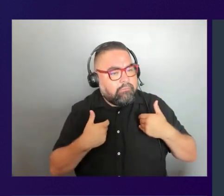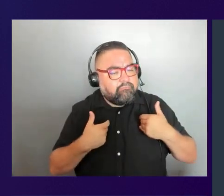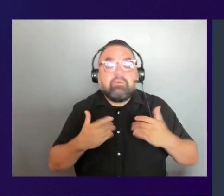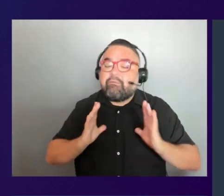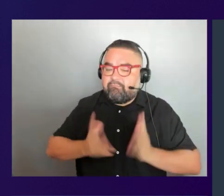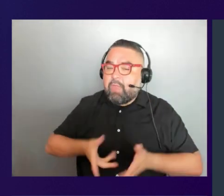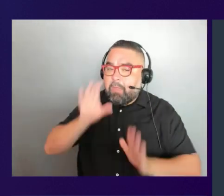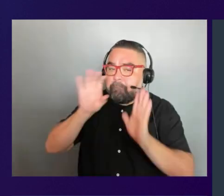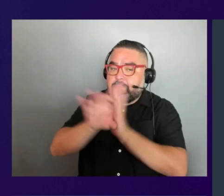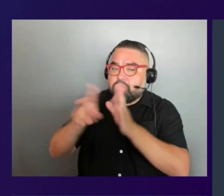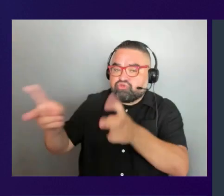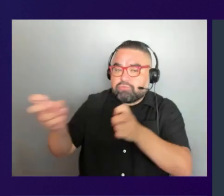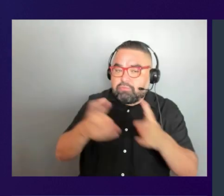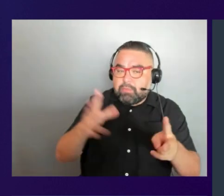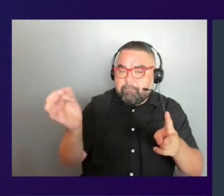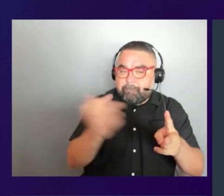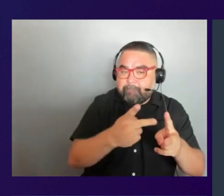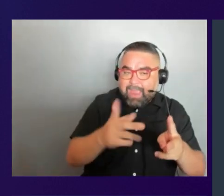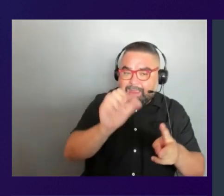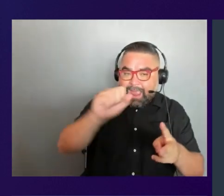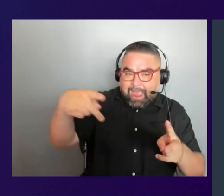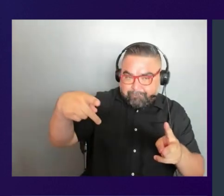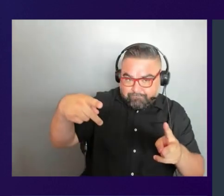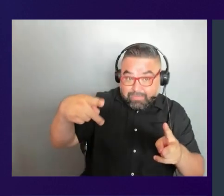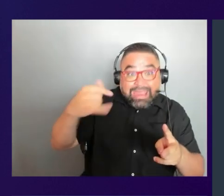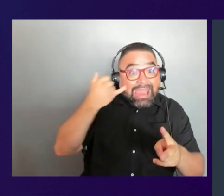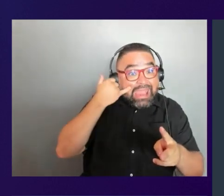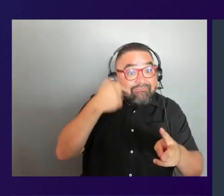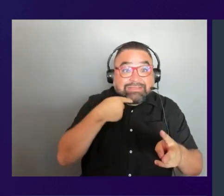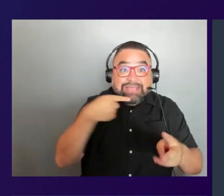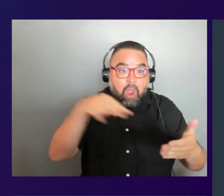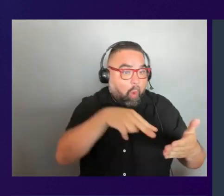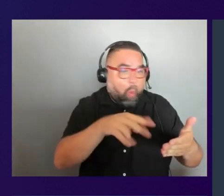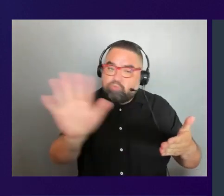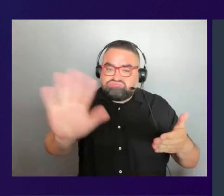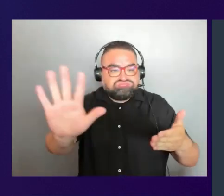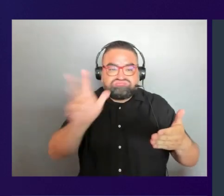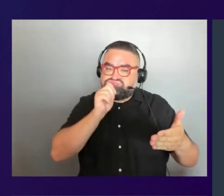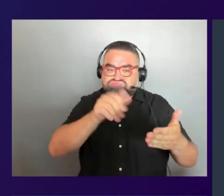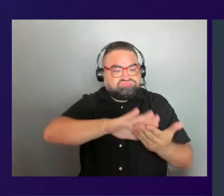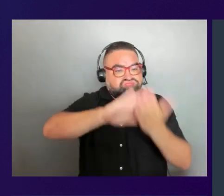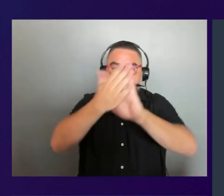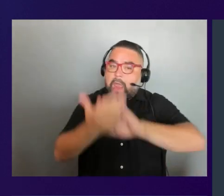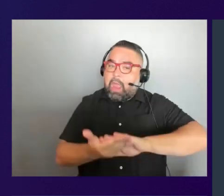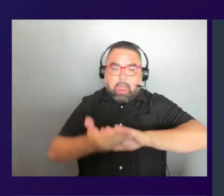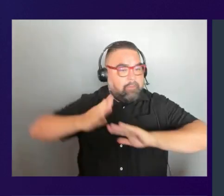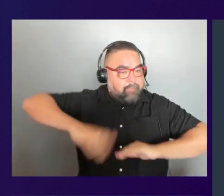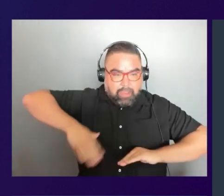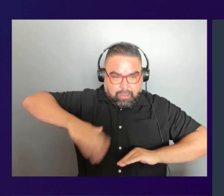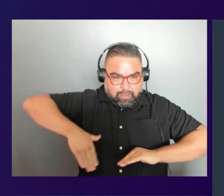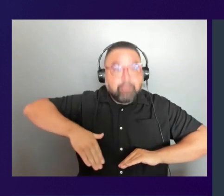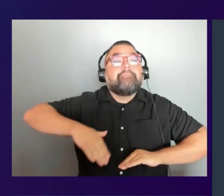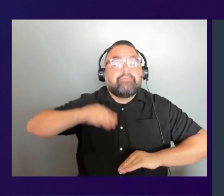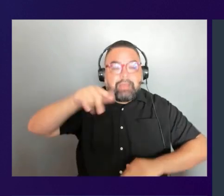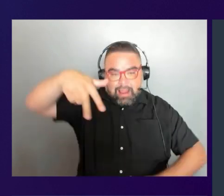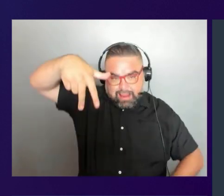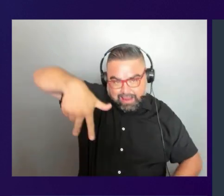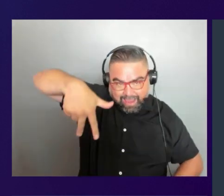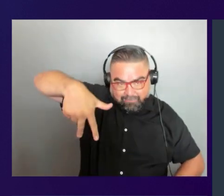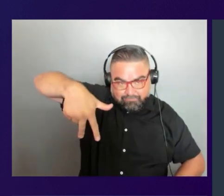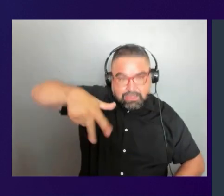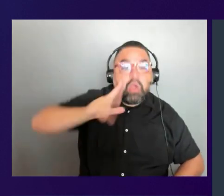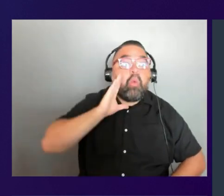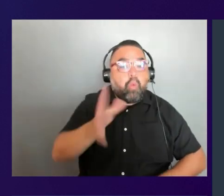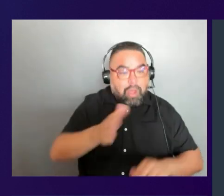If the Object Lambda comes back and says the PDF has not already been converted, then Lambda will convert it, will store it in S3, and will